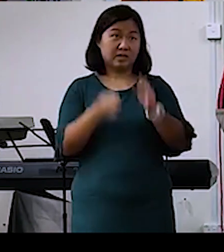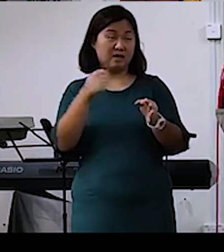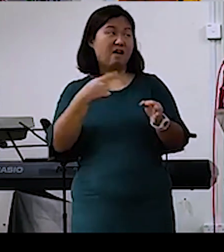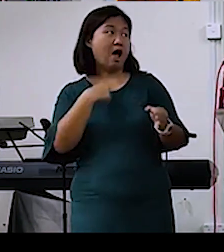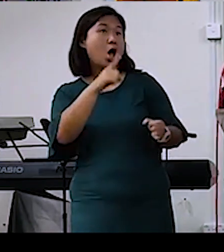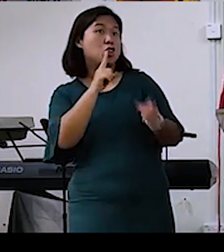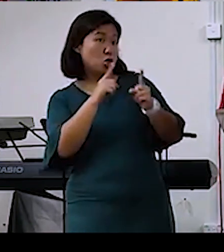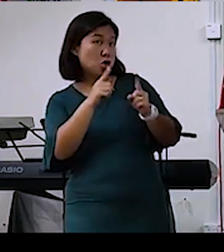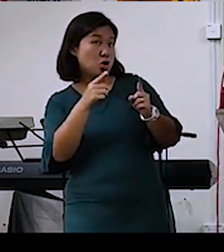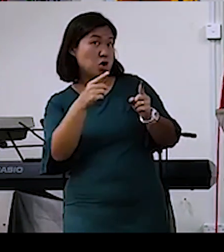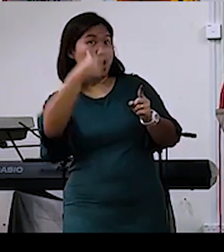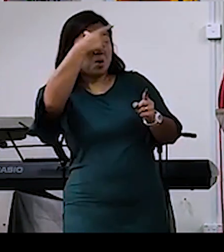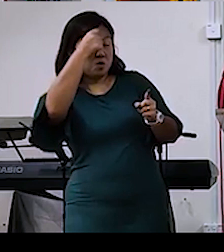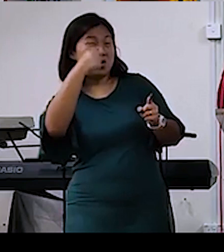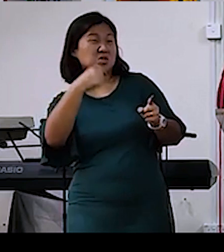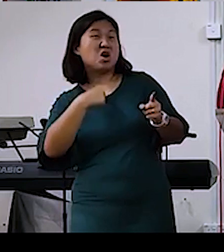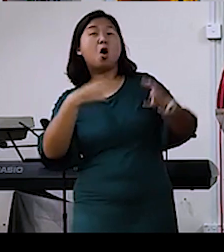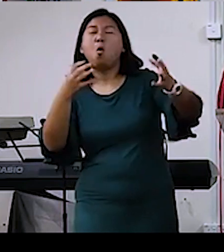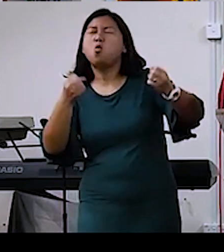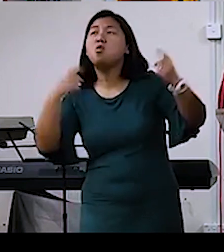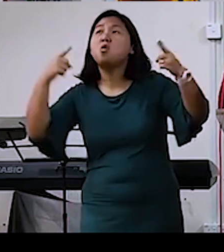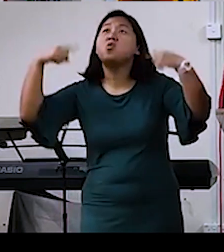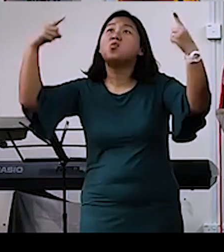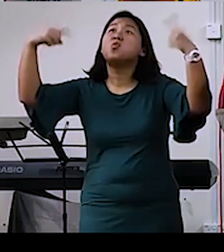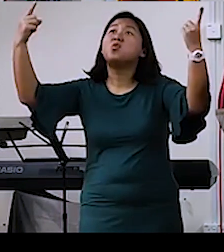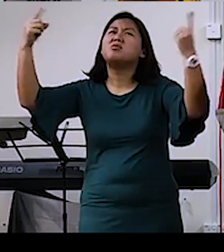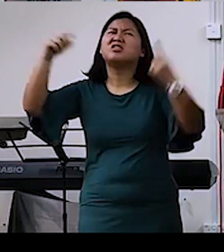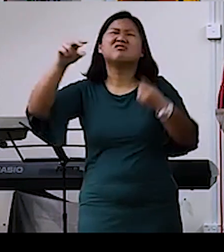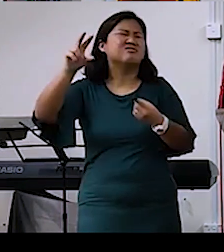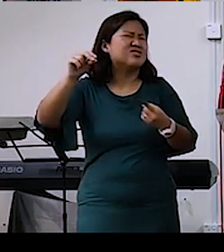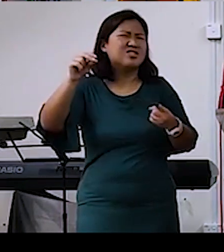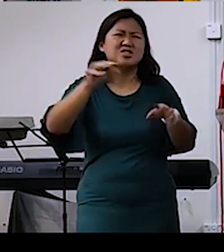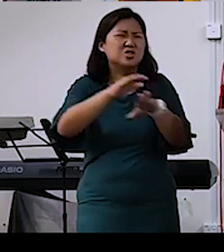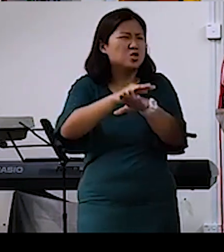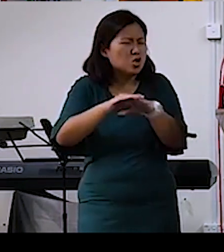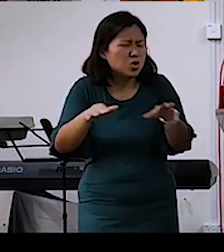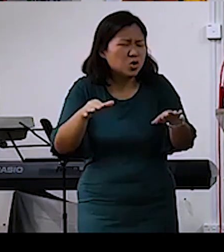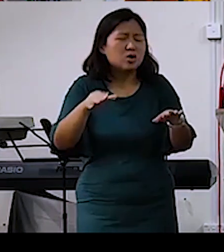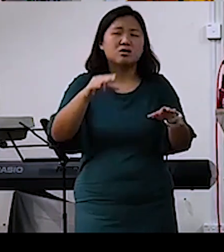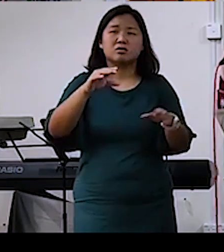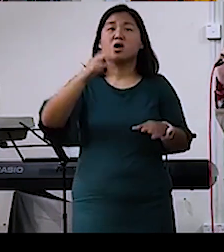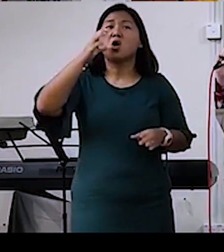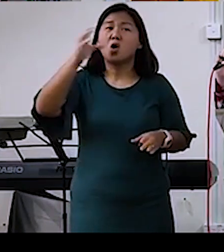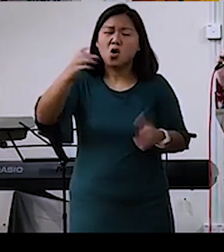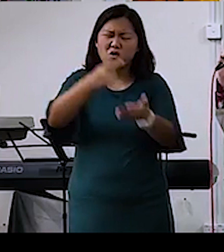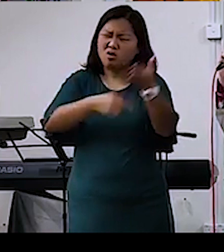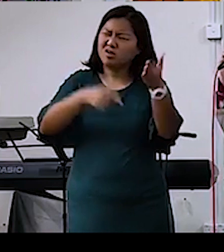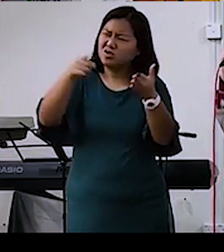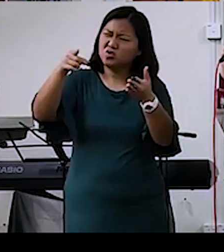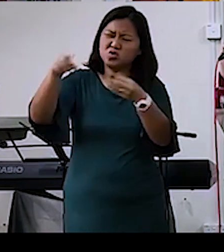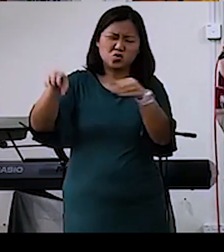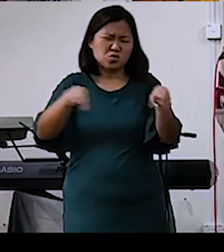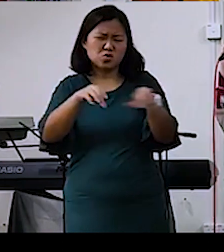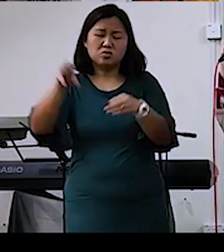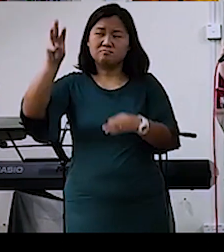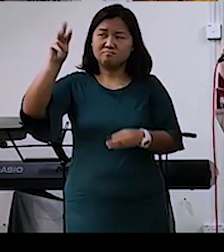to get paid or to get famous, that's not ministry. Do not simply call what you do ministry. Are you listening? So